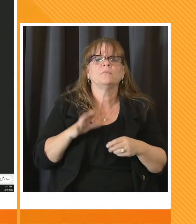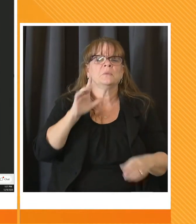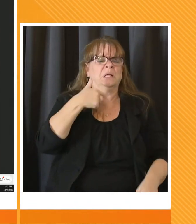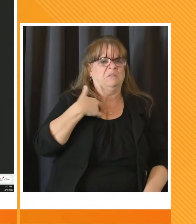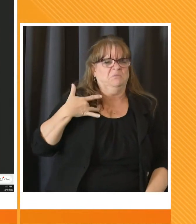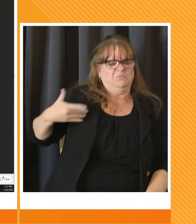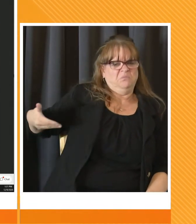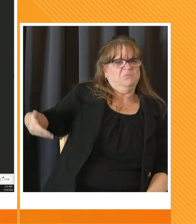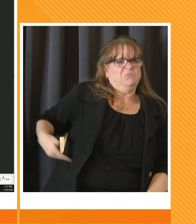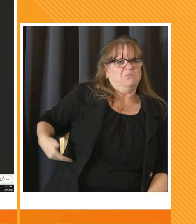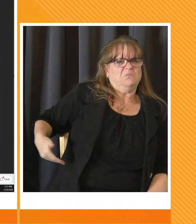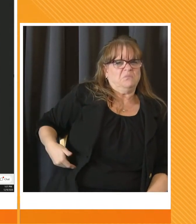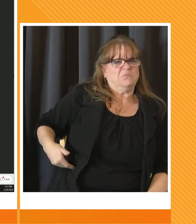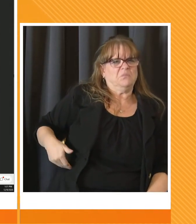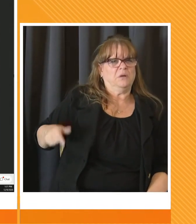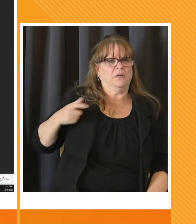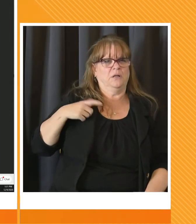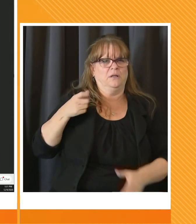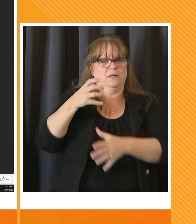we will receive